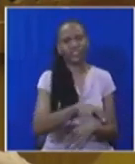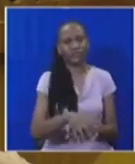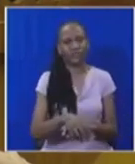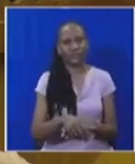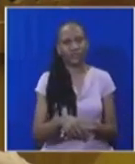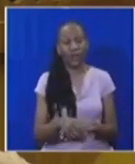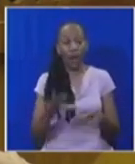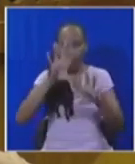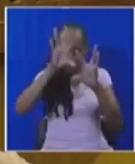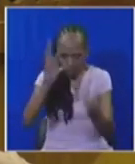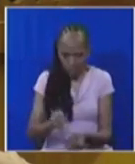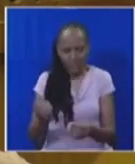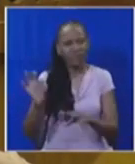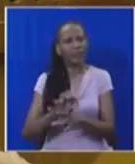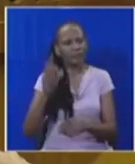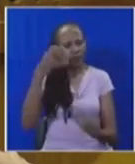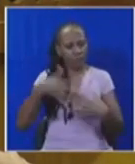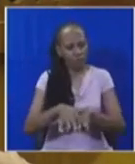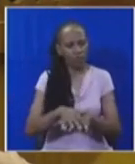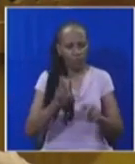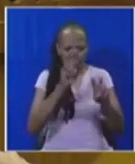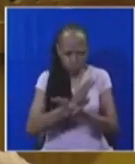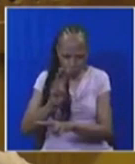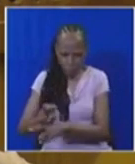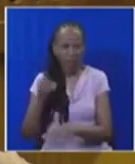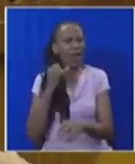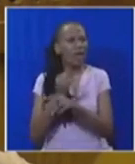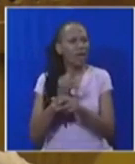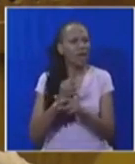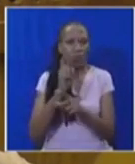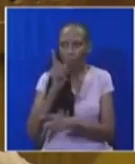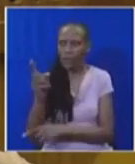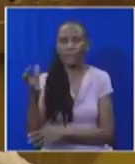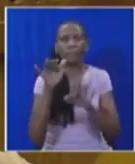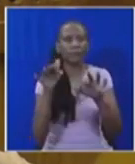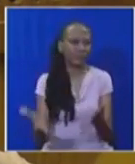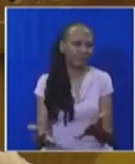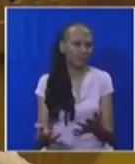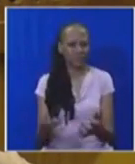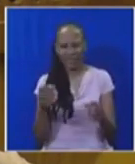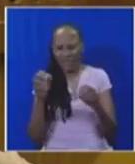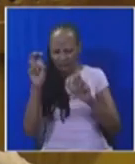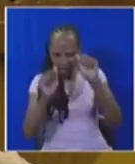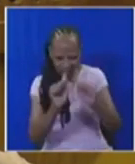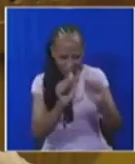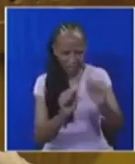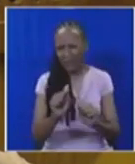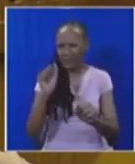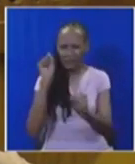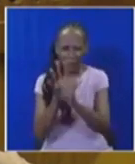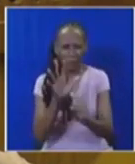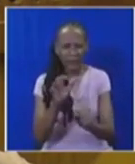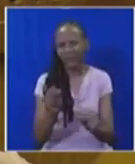contingency plans should include monitoring, early warning, and prediction systems, risk assessment and risk impact and